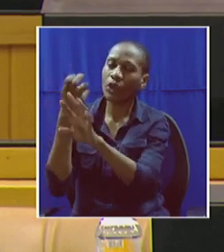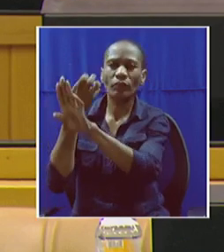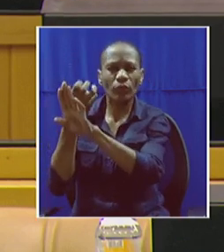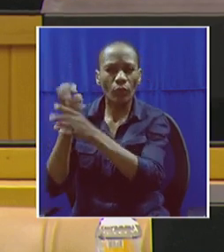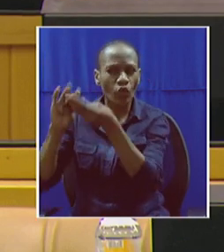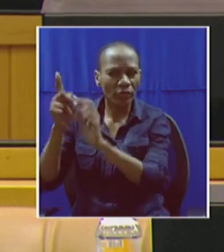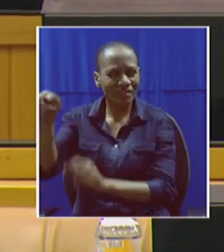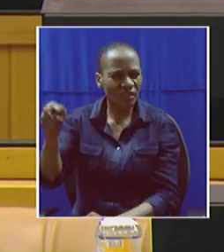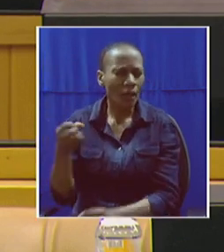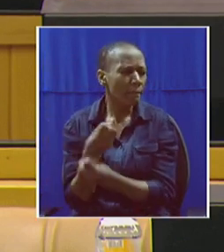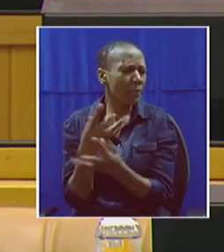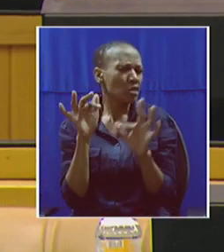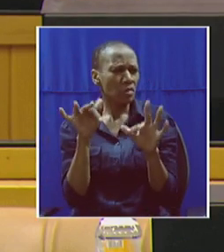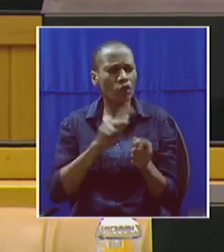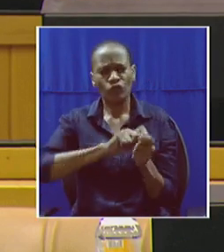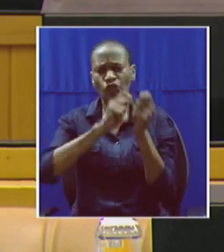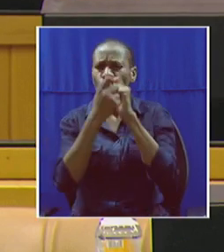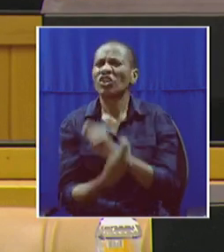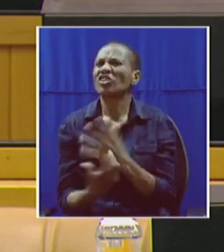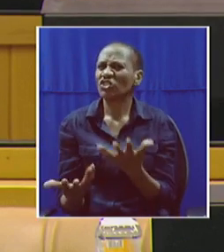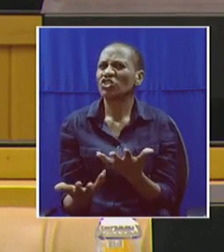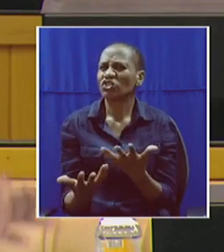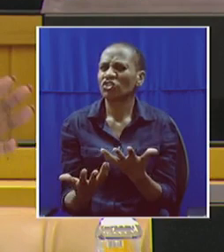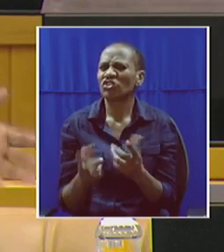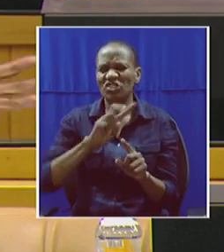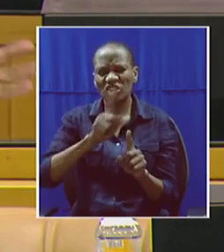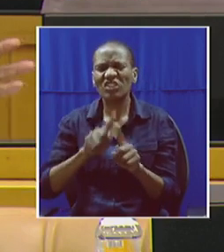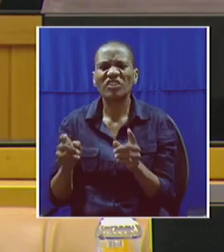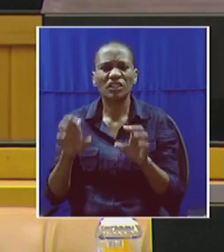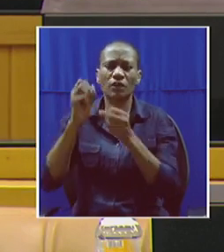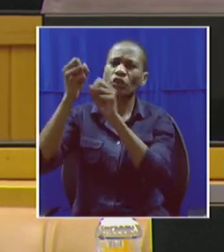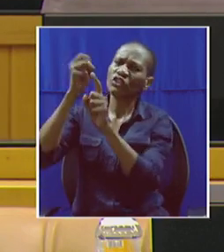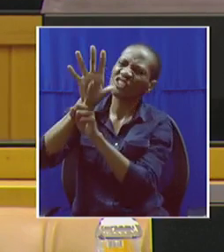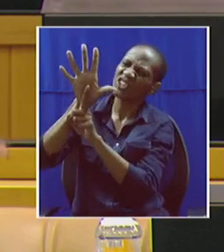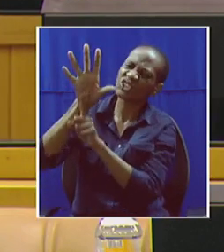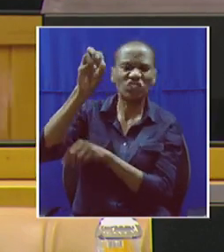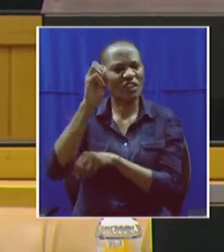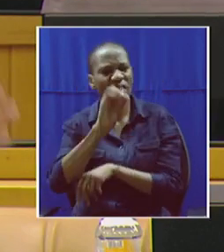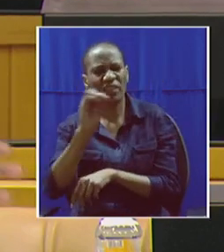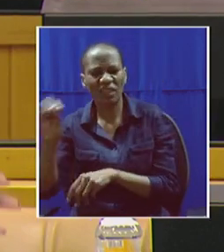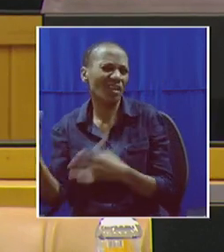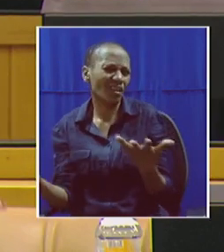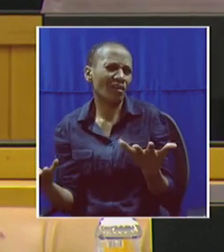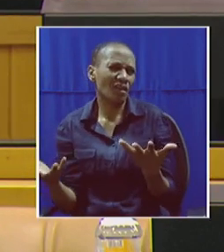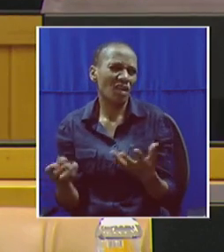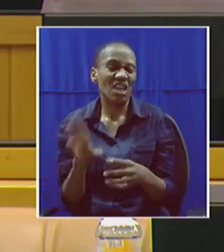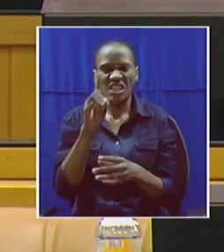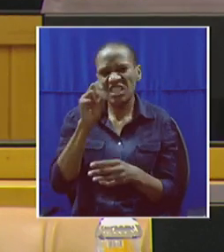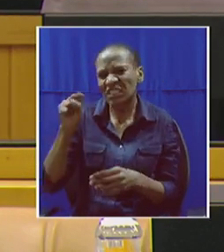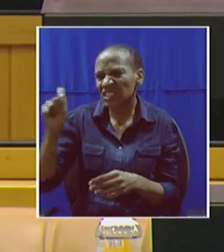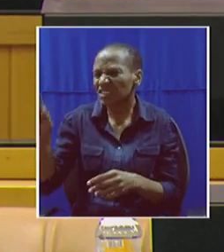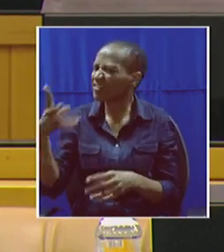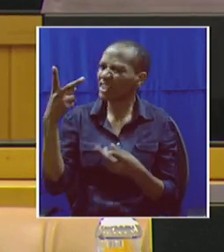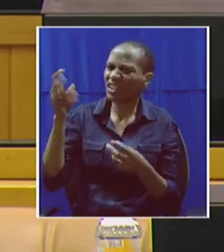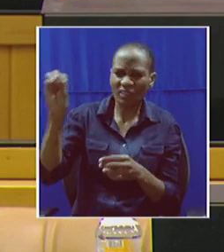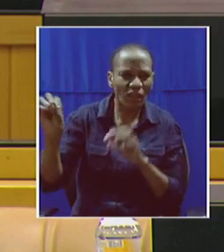many people have migrated on their own you see satellite dishes I mean by me seeing a satellite dish